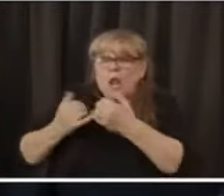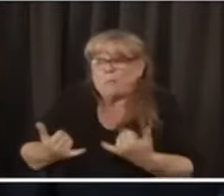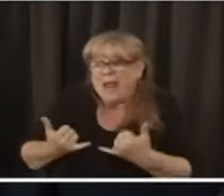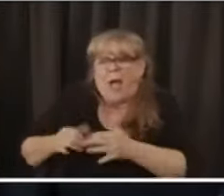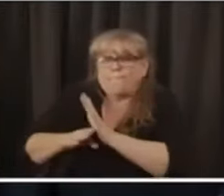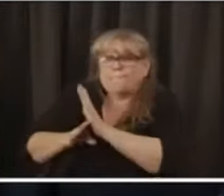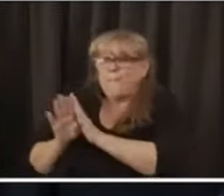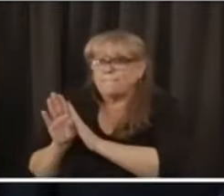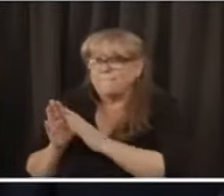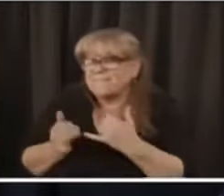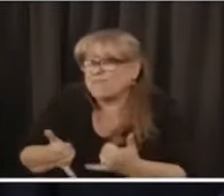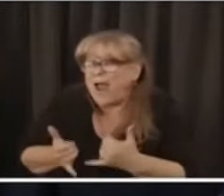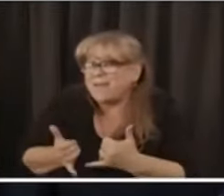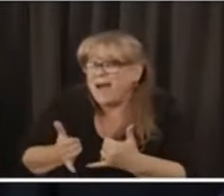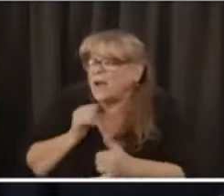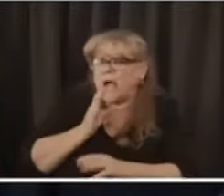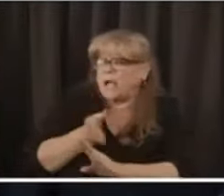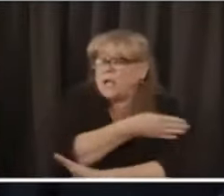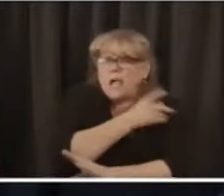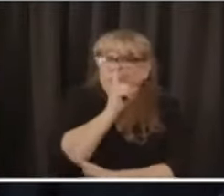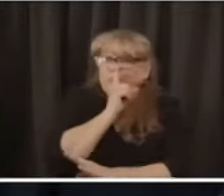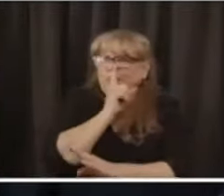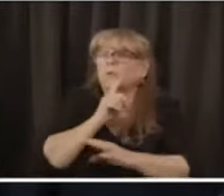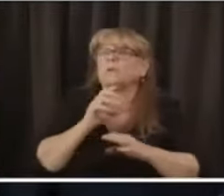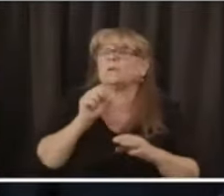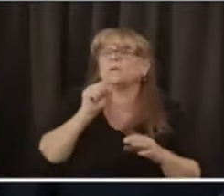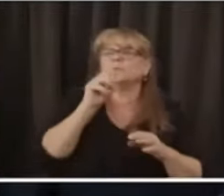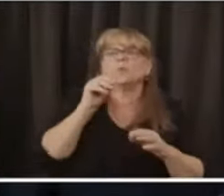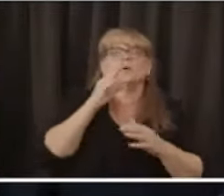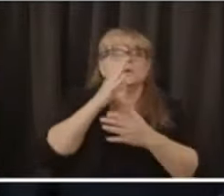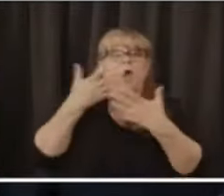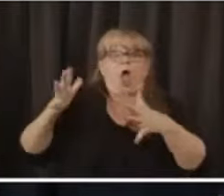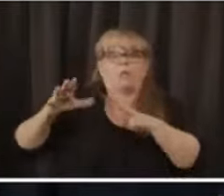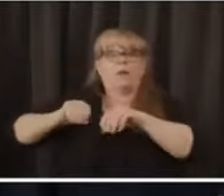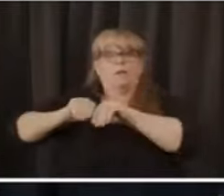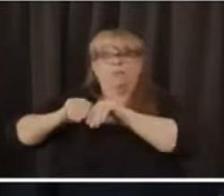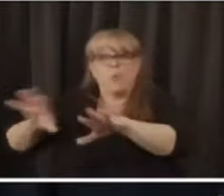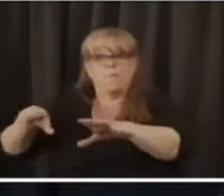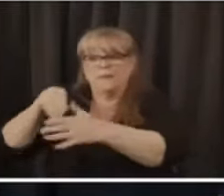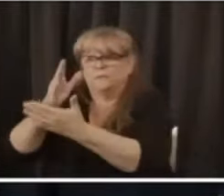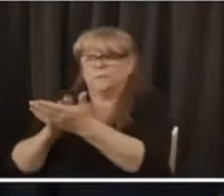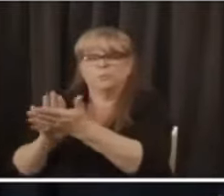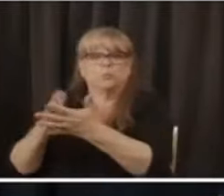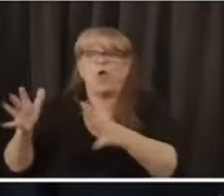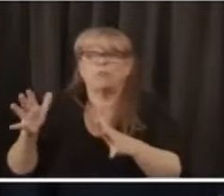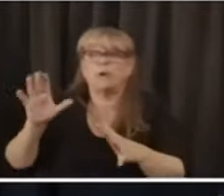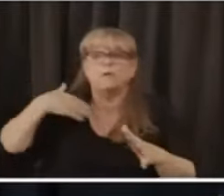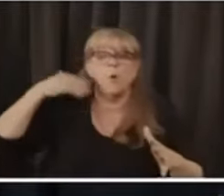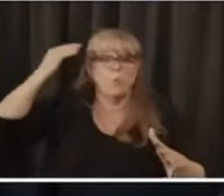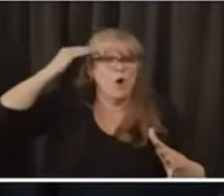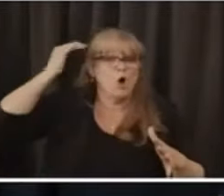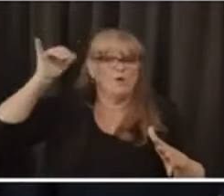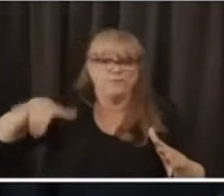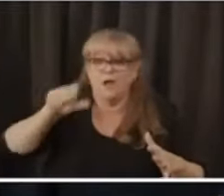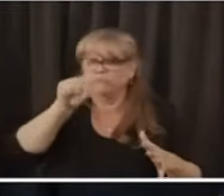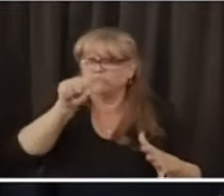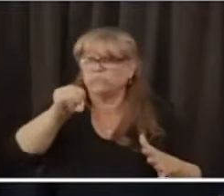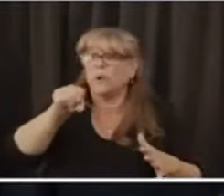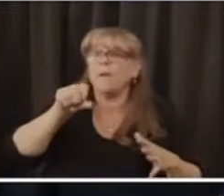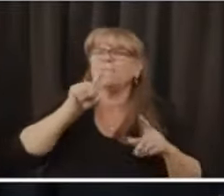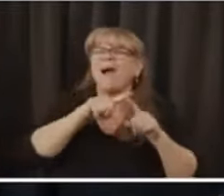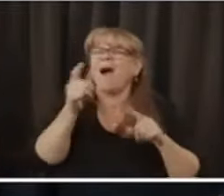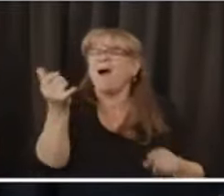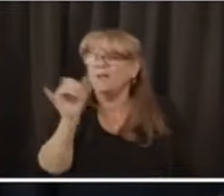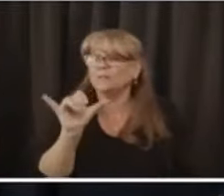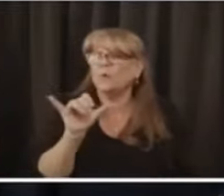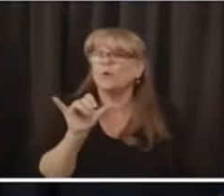While there's no question that there's some transmission that might occur in a school environment and probably has, it's also likely that a good part